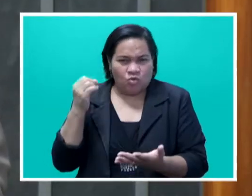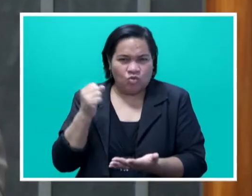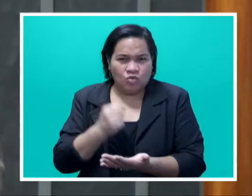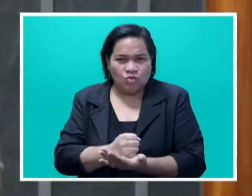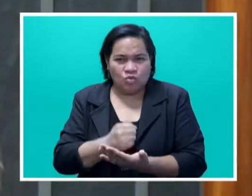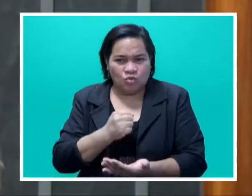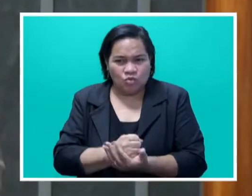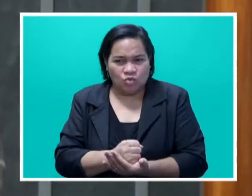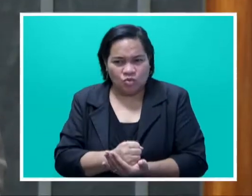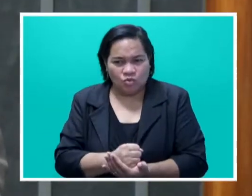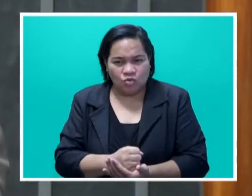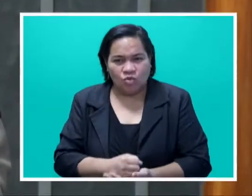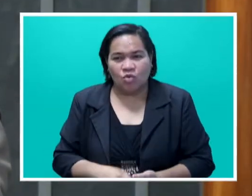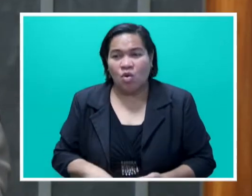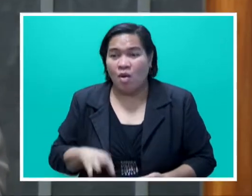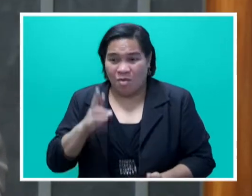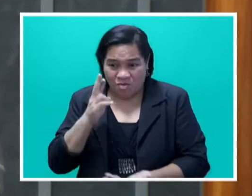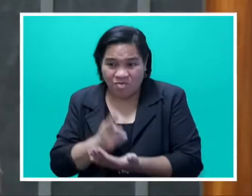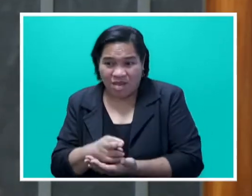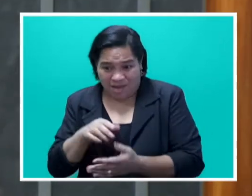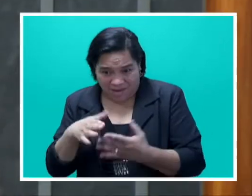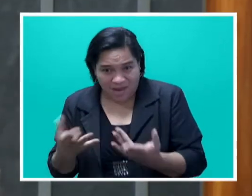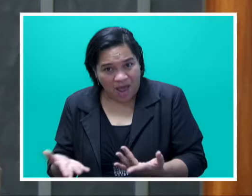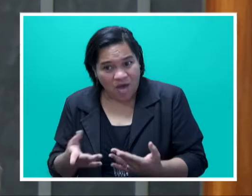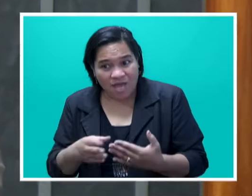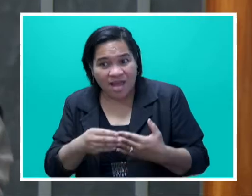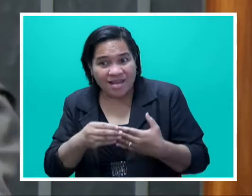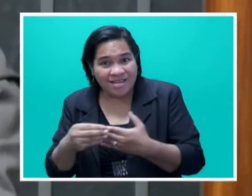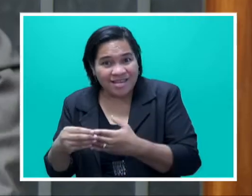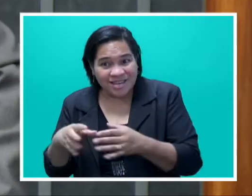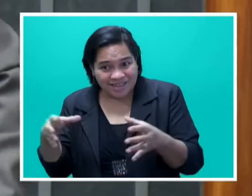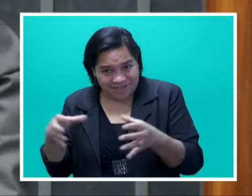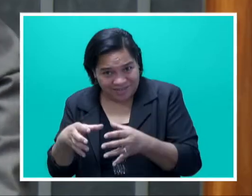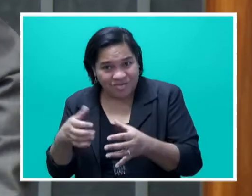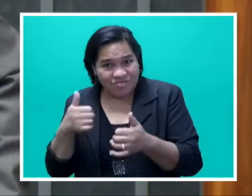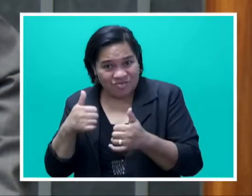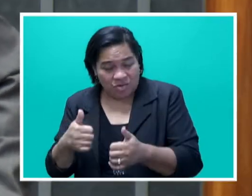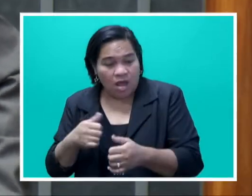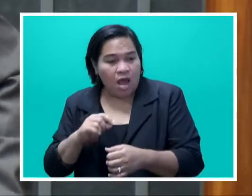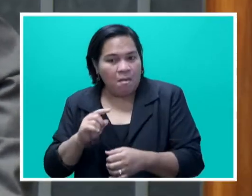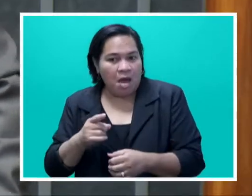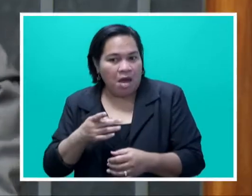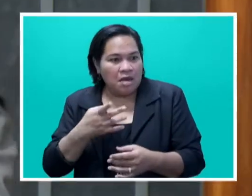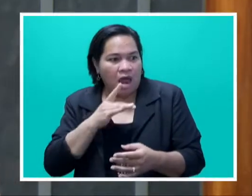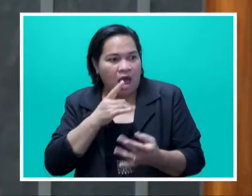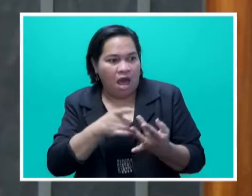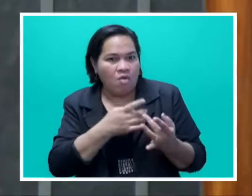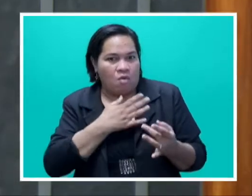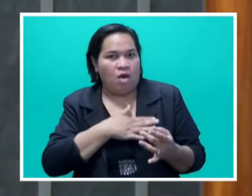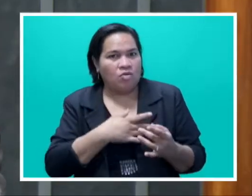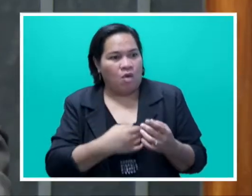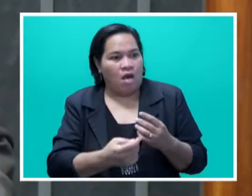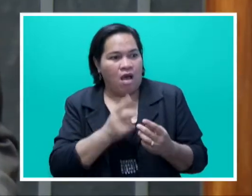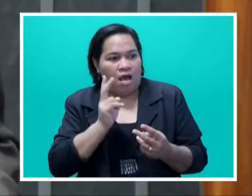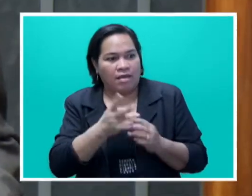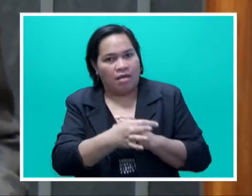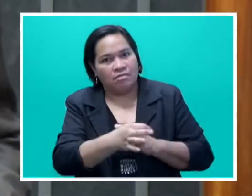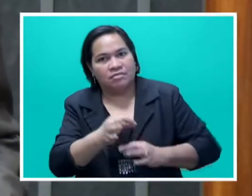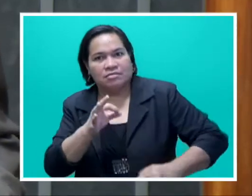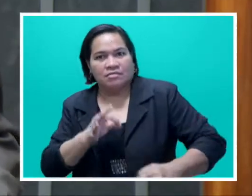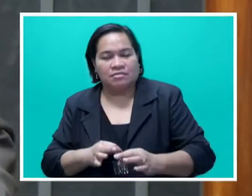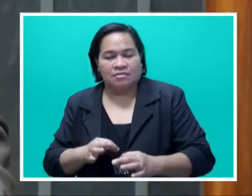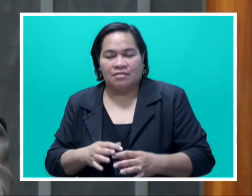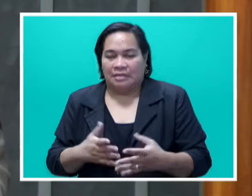these sincere leaders. Mr. Speaker said, His Excellency the President, in his opening